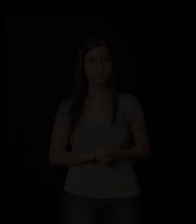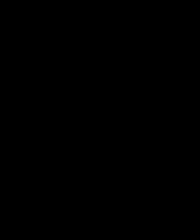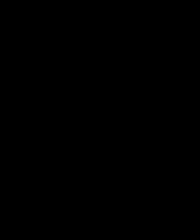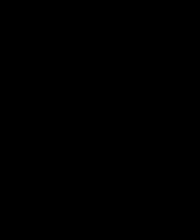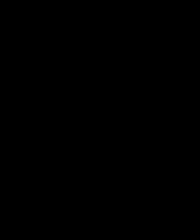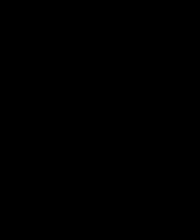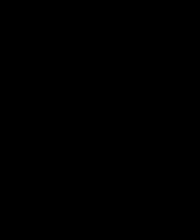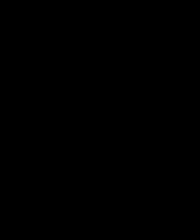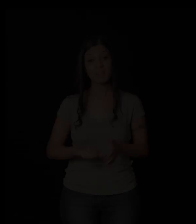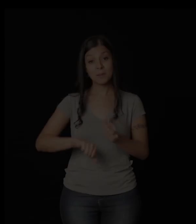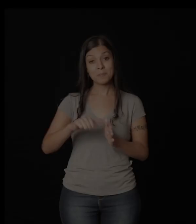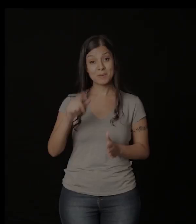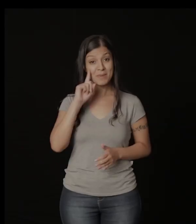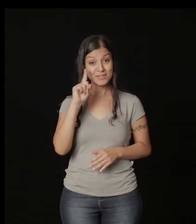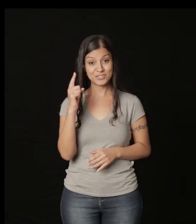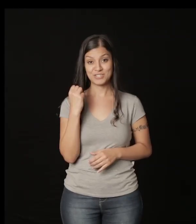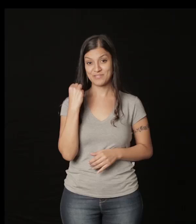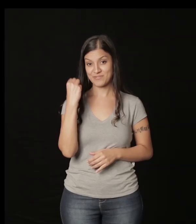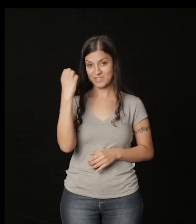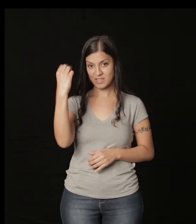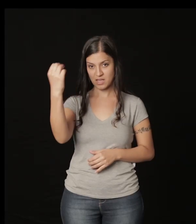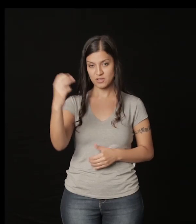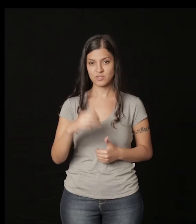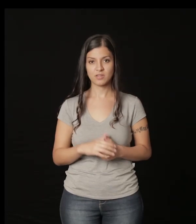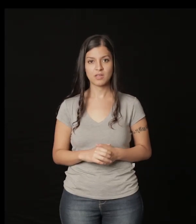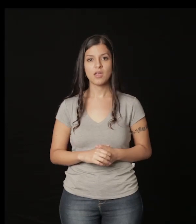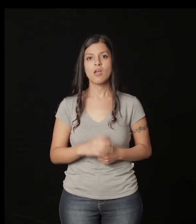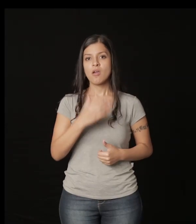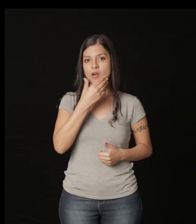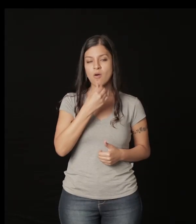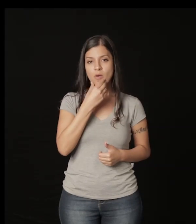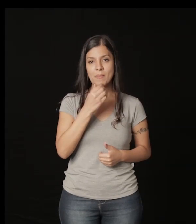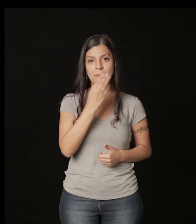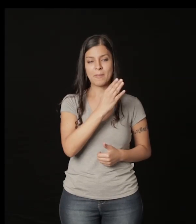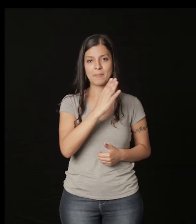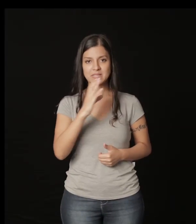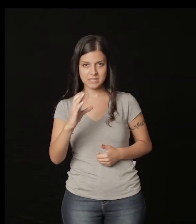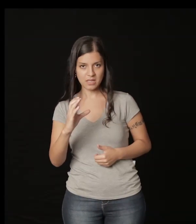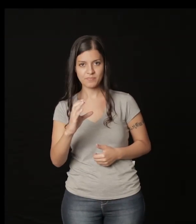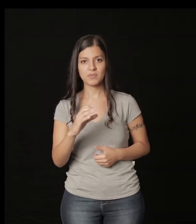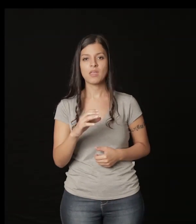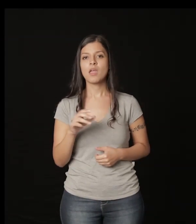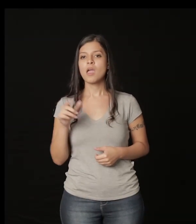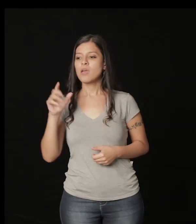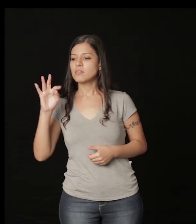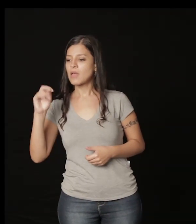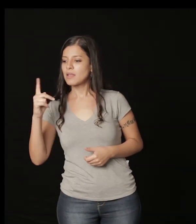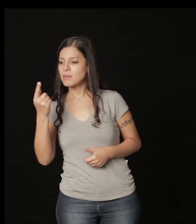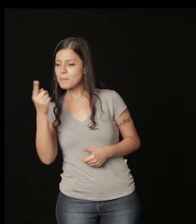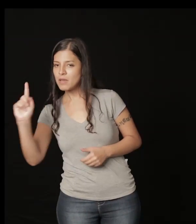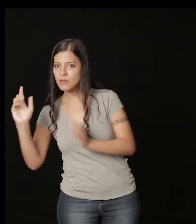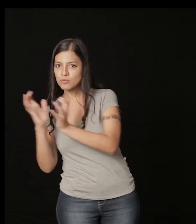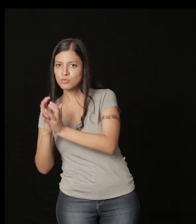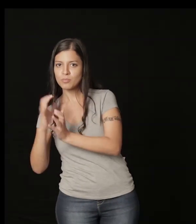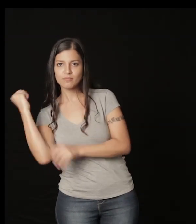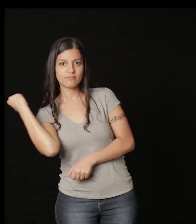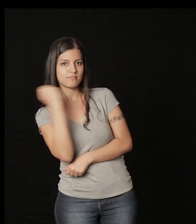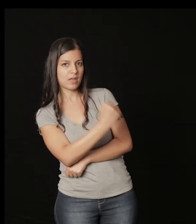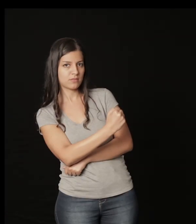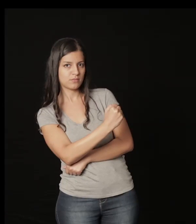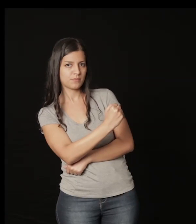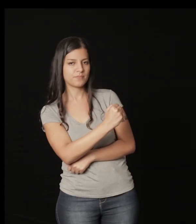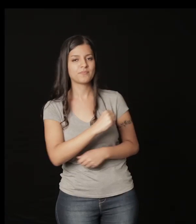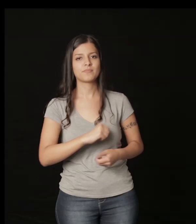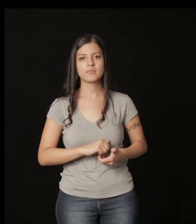these exposures. On the first day of our trip, a fixer for the BBC was executed by